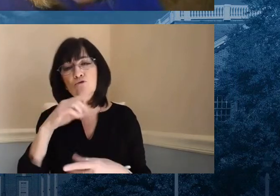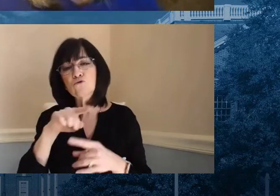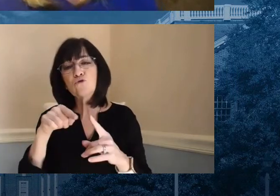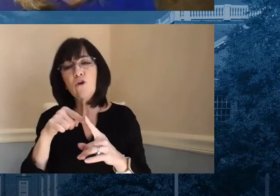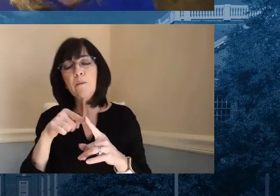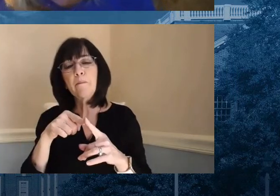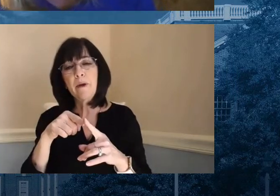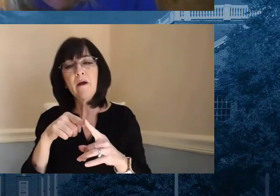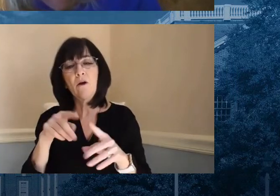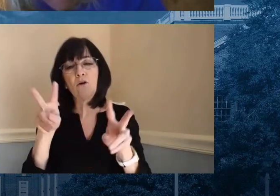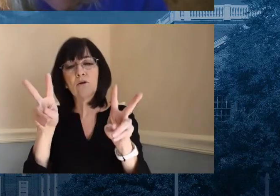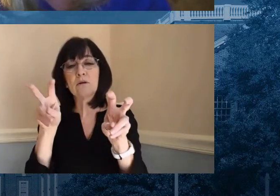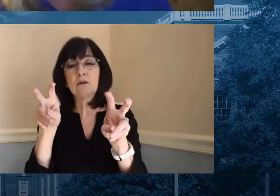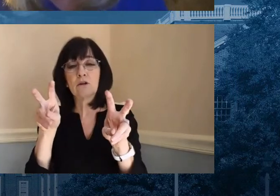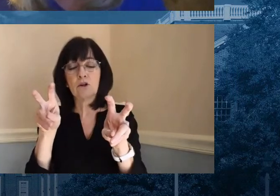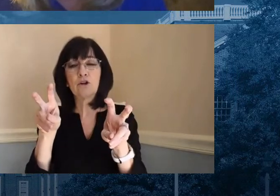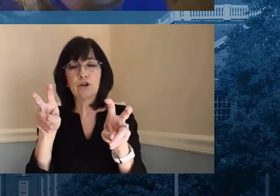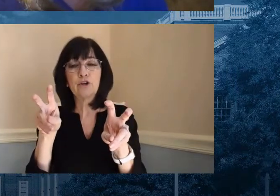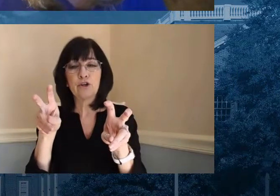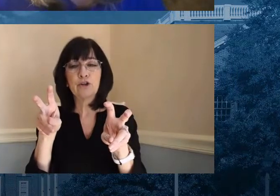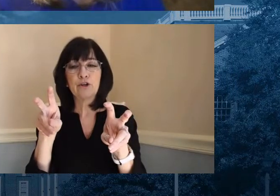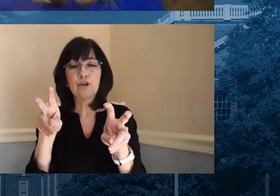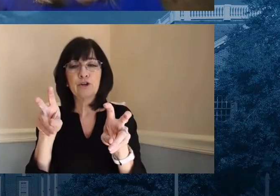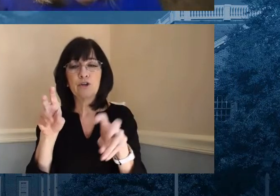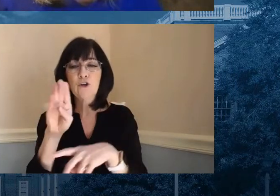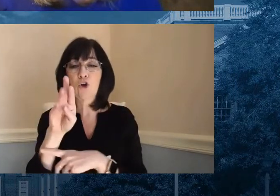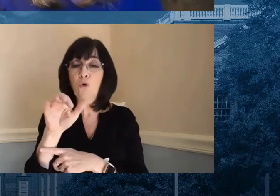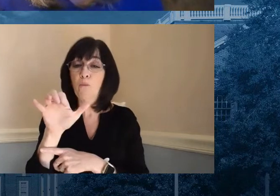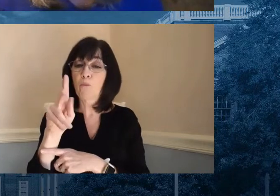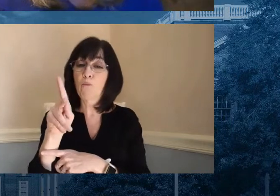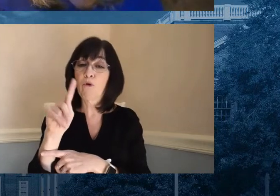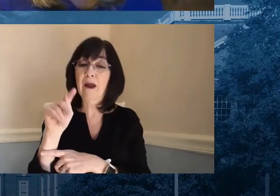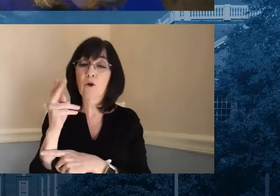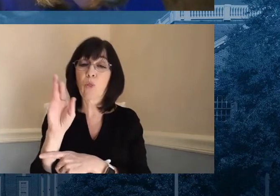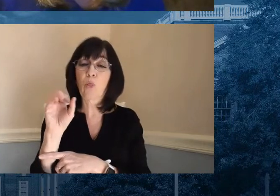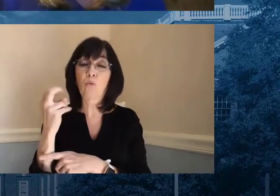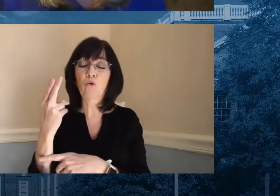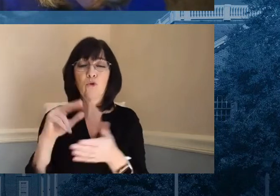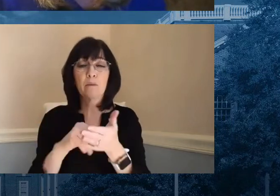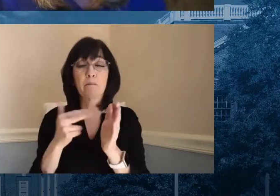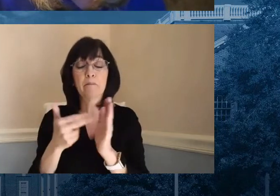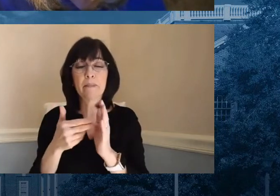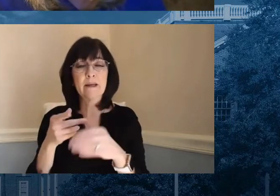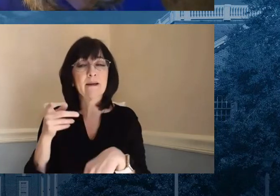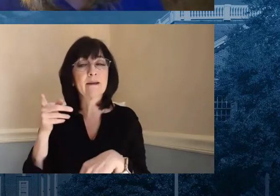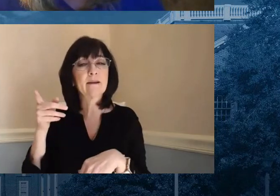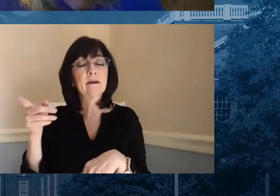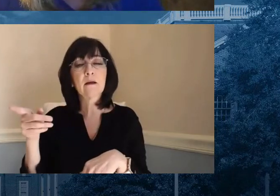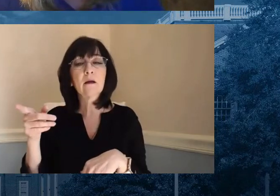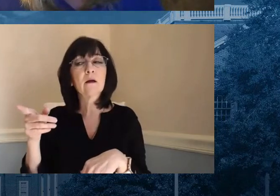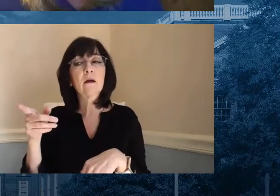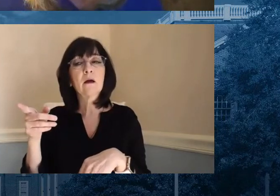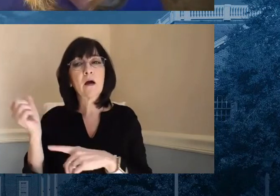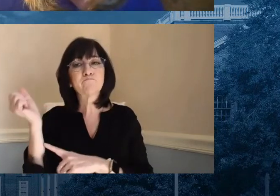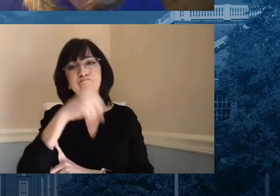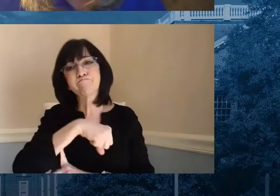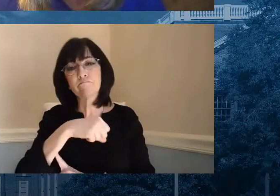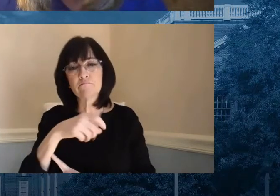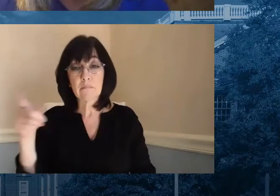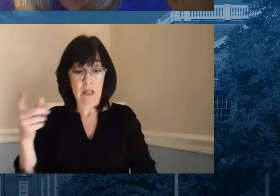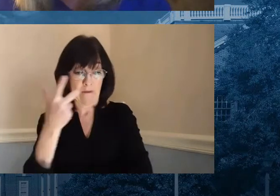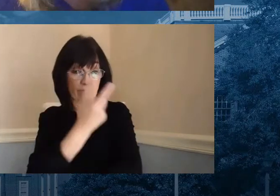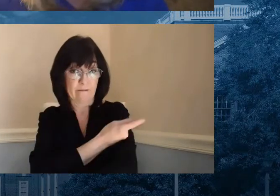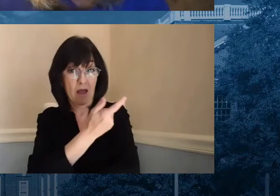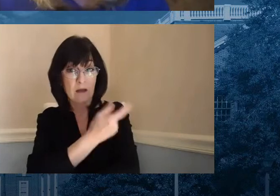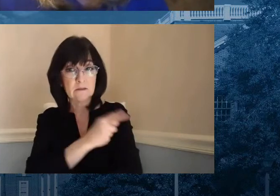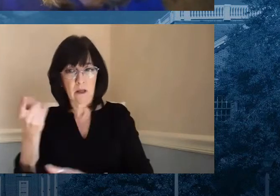I don't have any update on numbers at this point in time. We're continuing to look at that and analyze the data so we can get back to